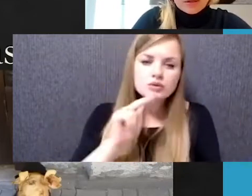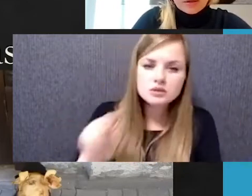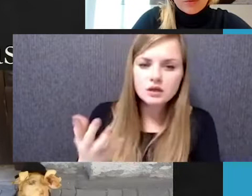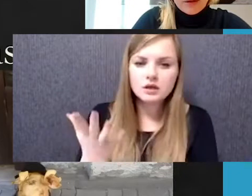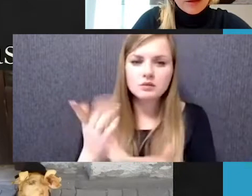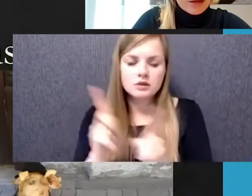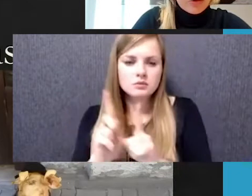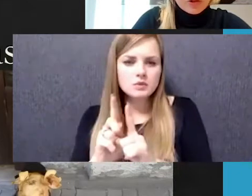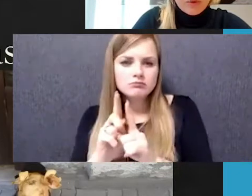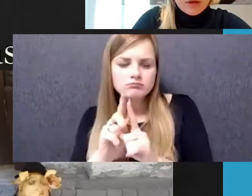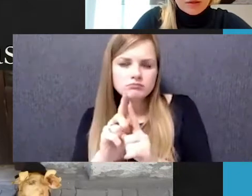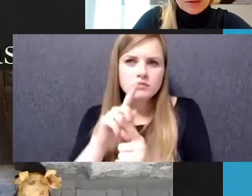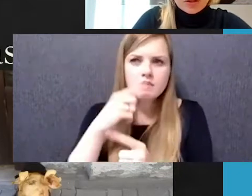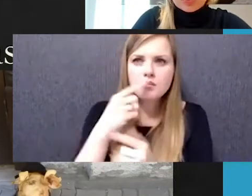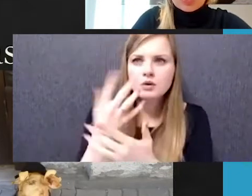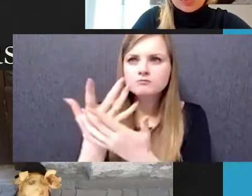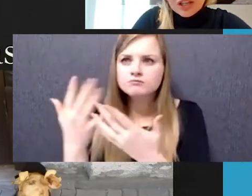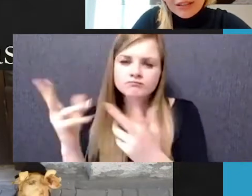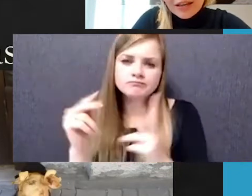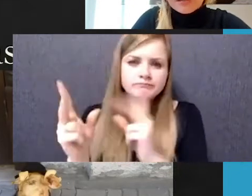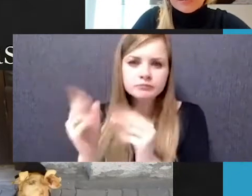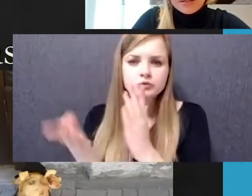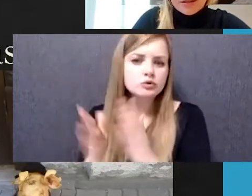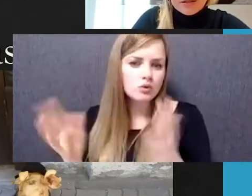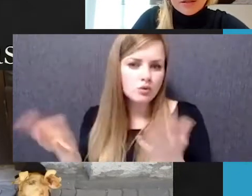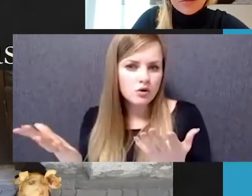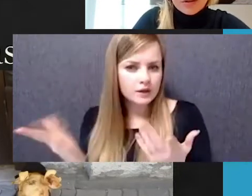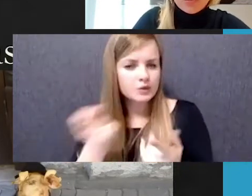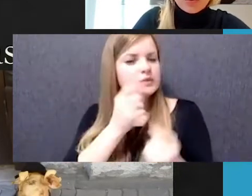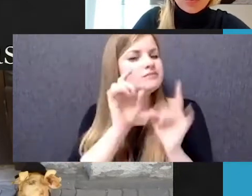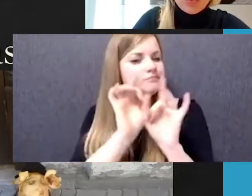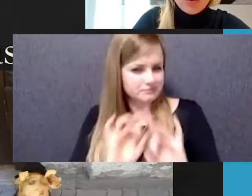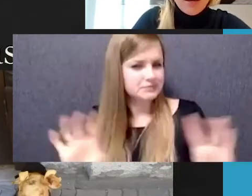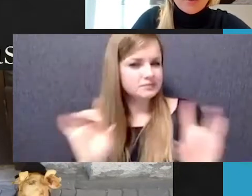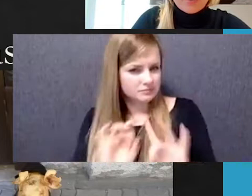hate crime and hate inciting speech,